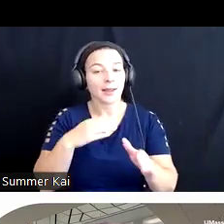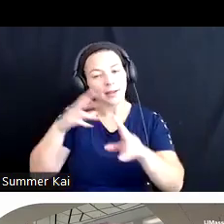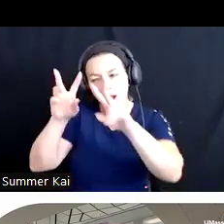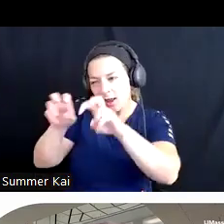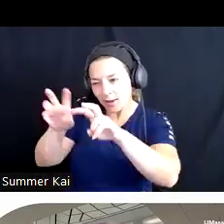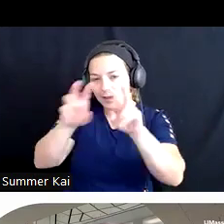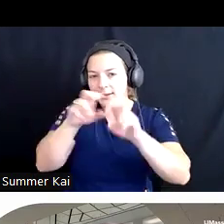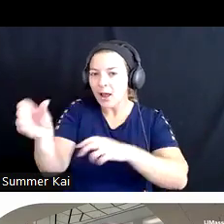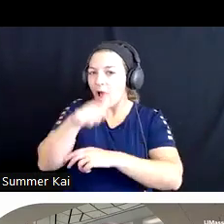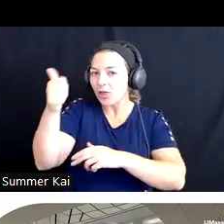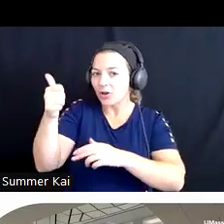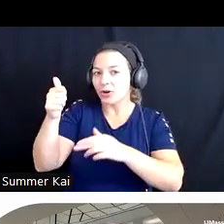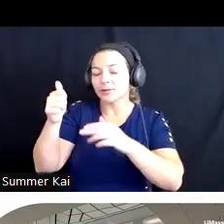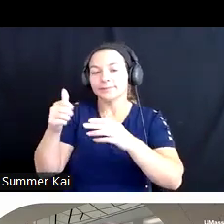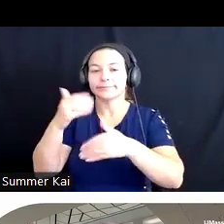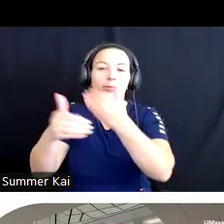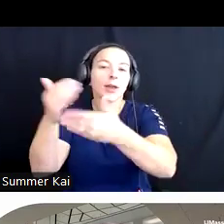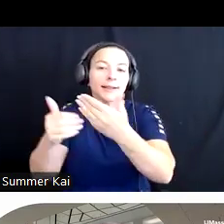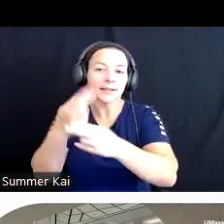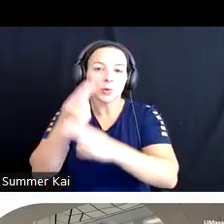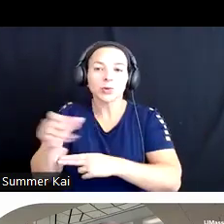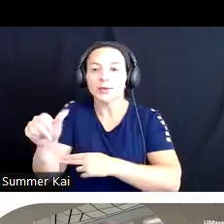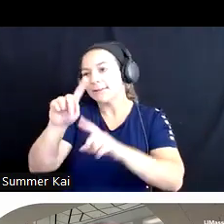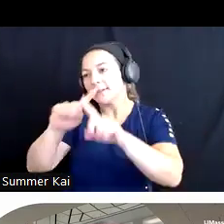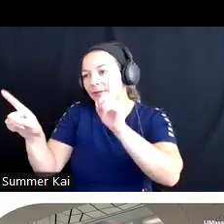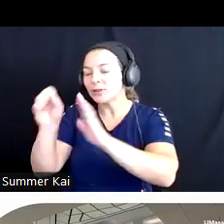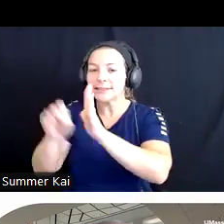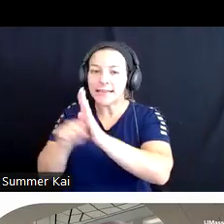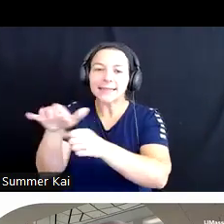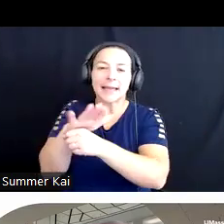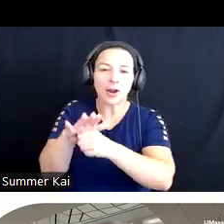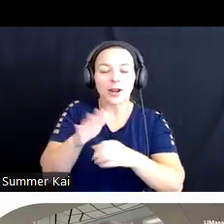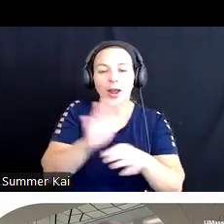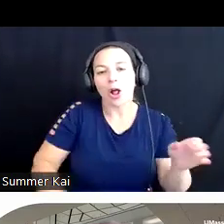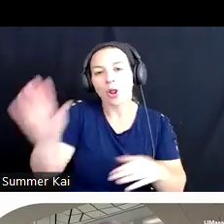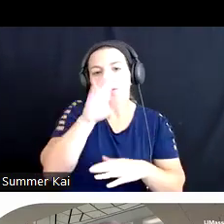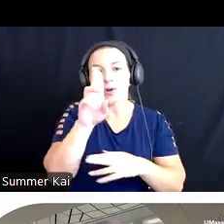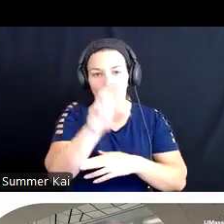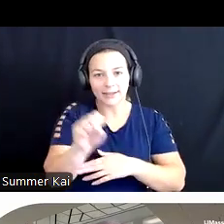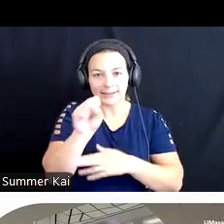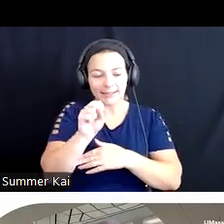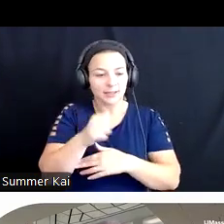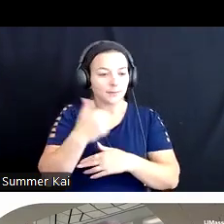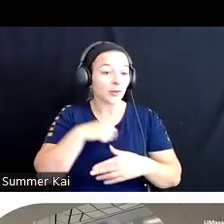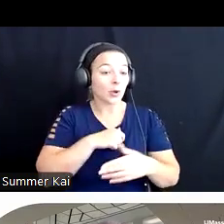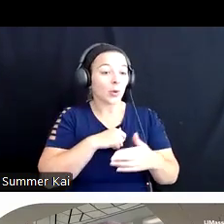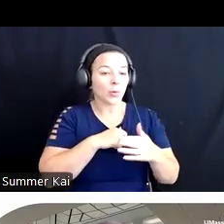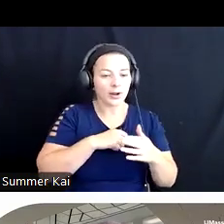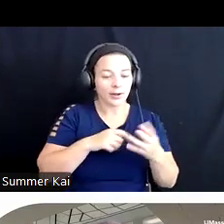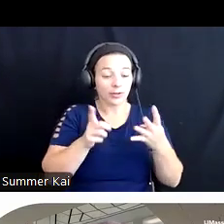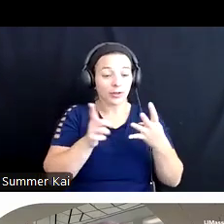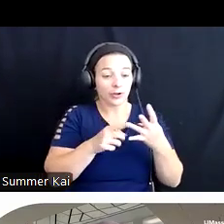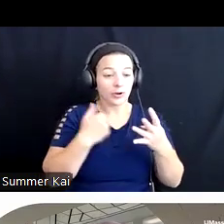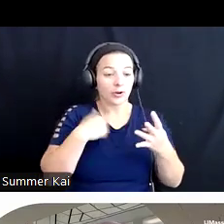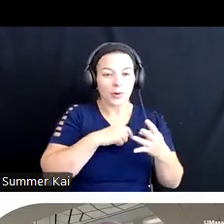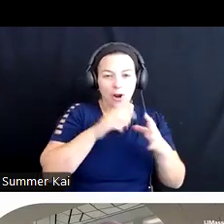localities across the entire United States. Third, we're exploring how we might use Medicare as a chassis